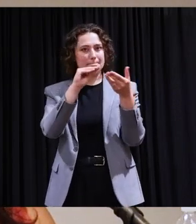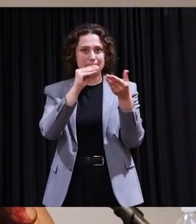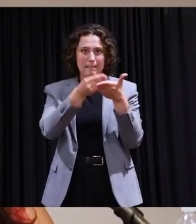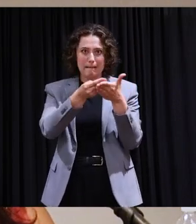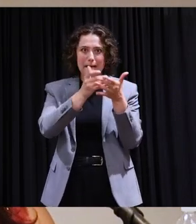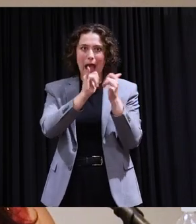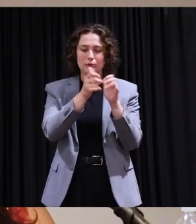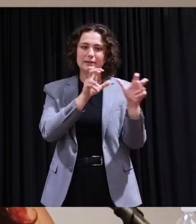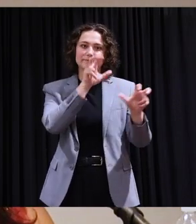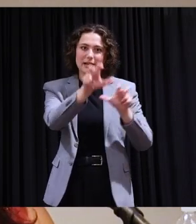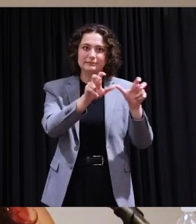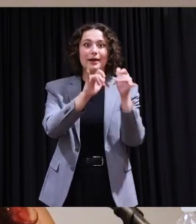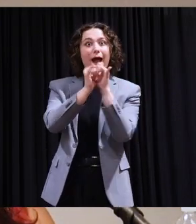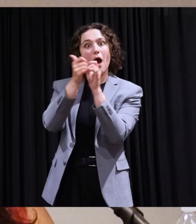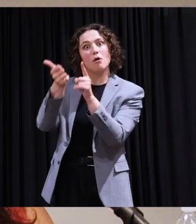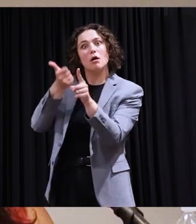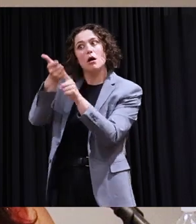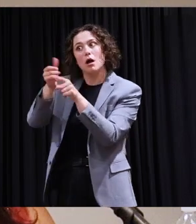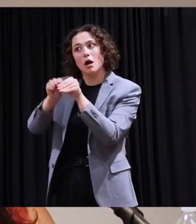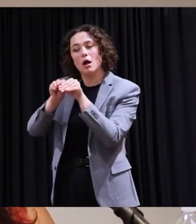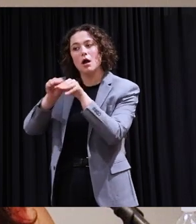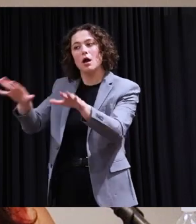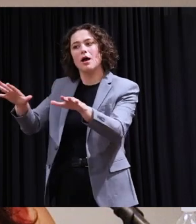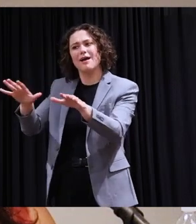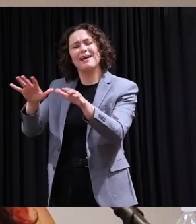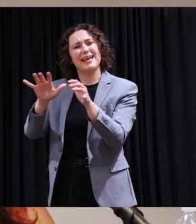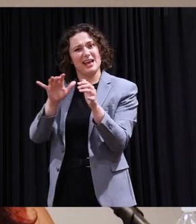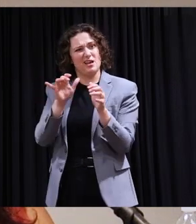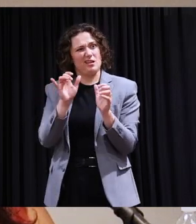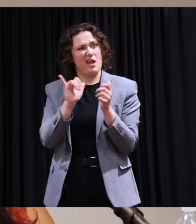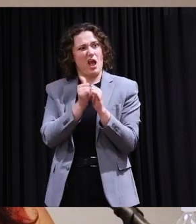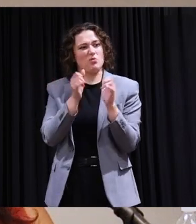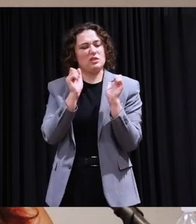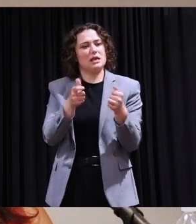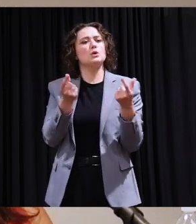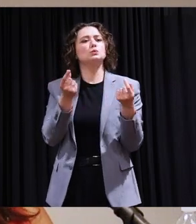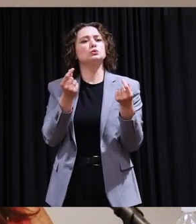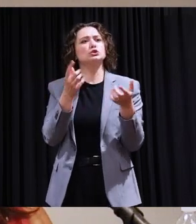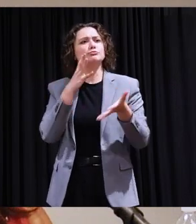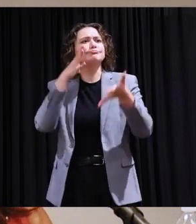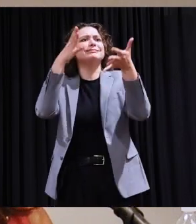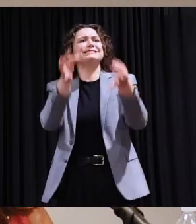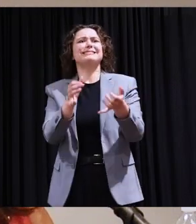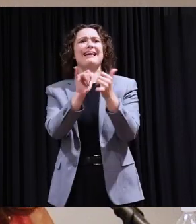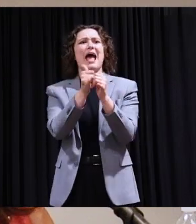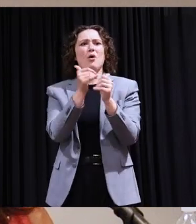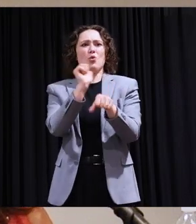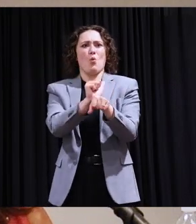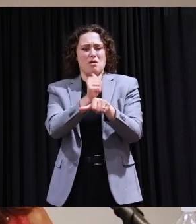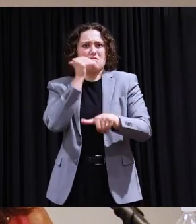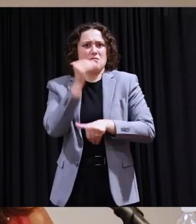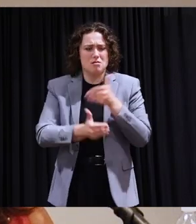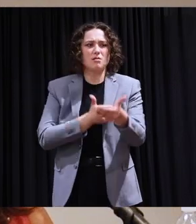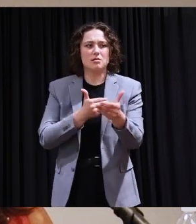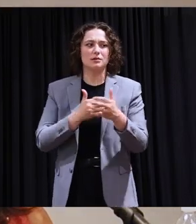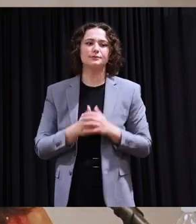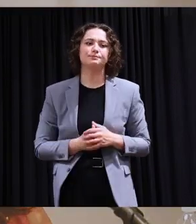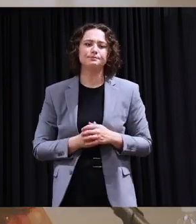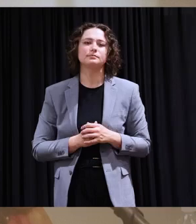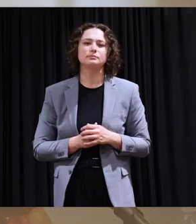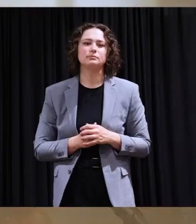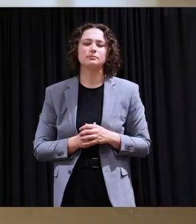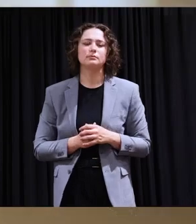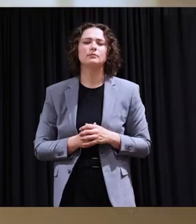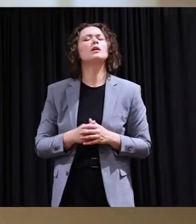being impacted, and have more, again, of a say-so in how the work progresses. Right, and then one of the other things that you guys had